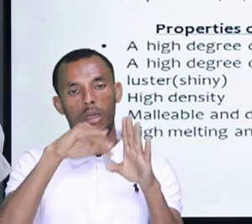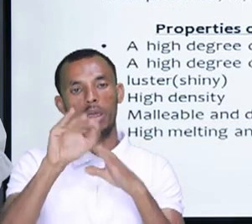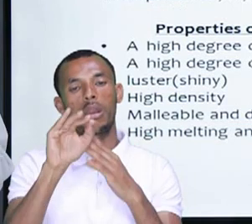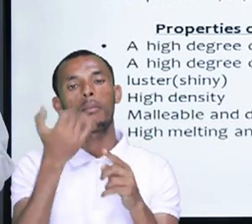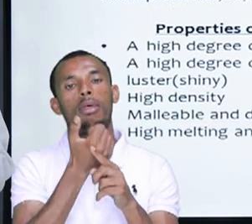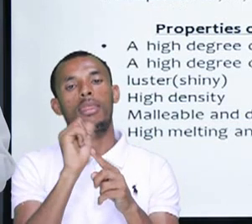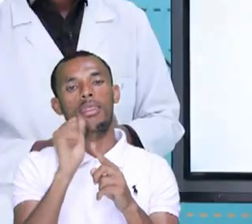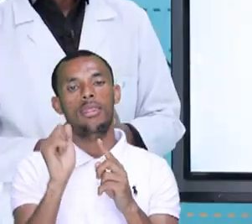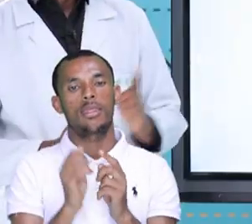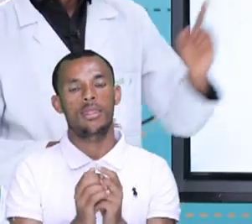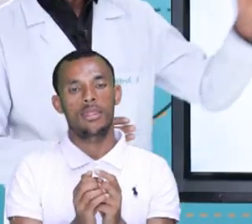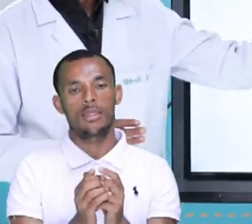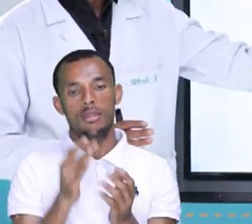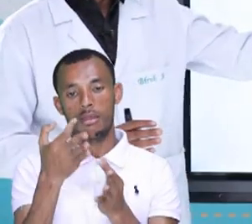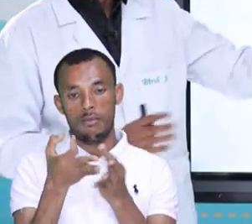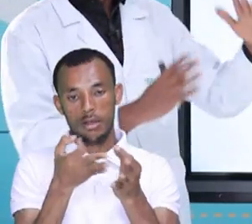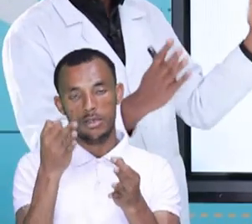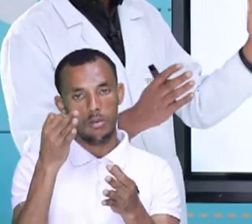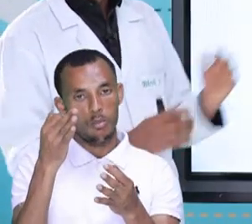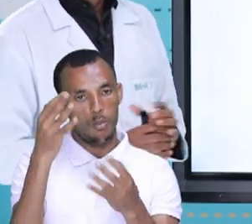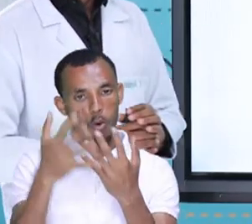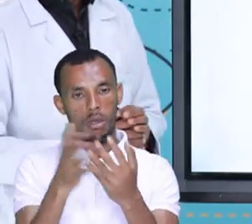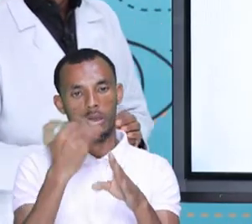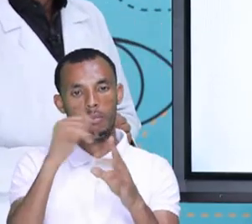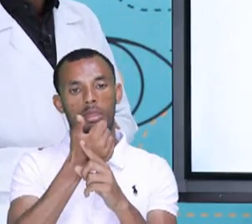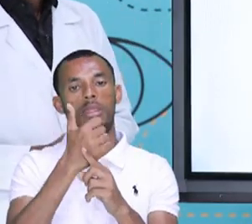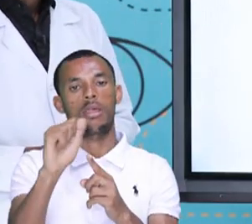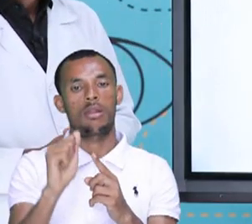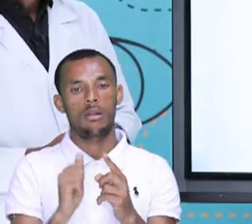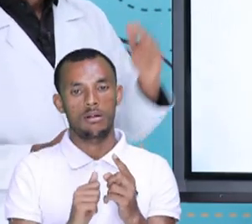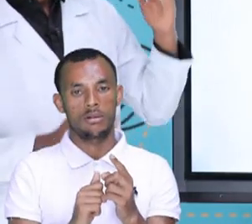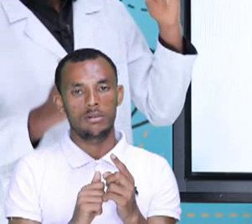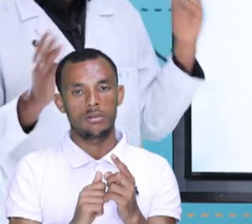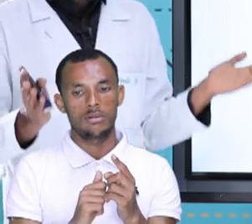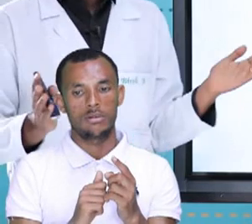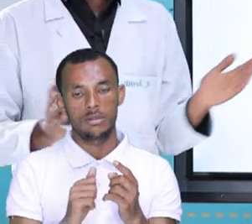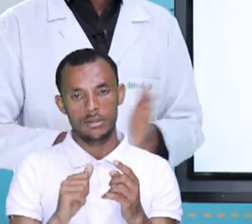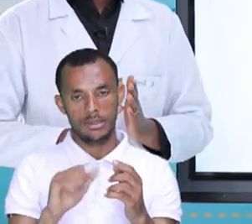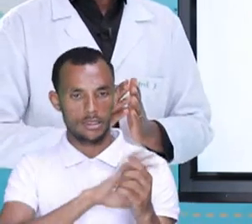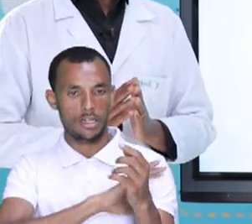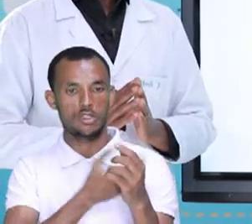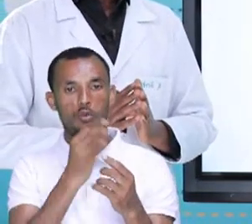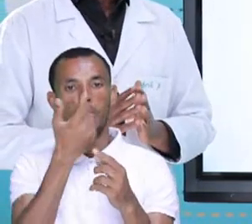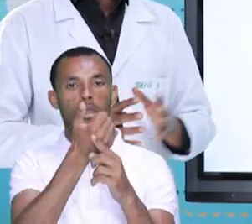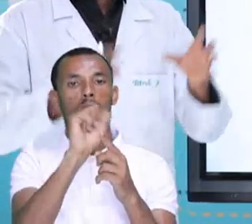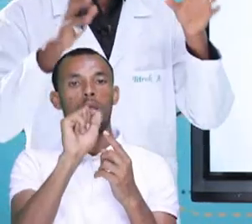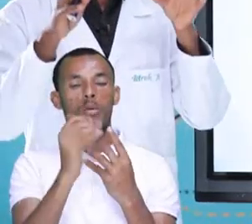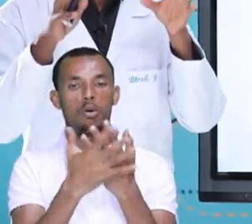atoms. Referred to as bonding in metal atom is metallic bonding. The strength of metallic